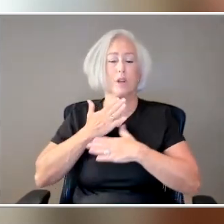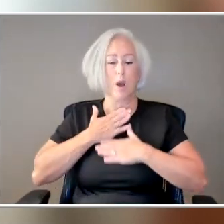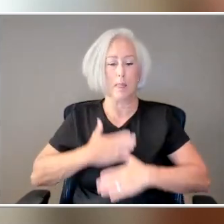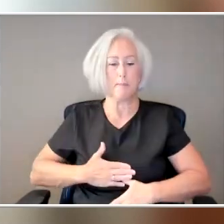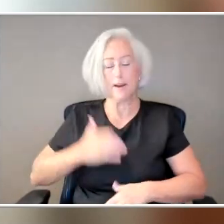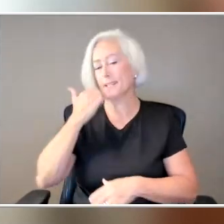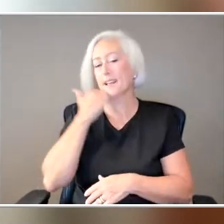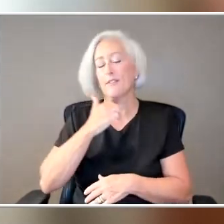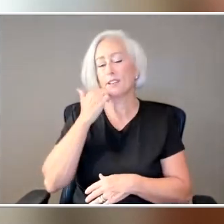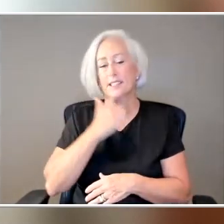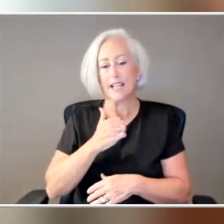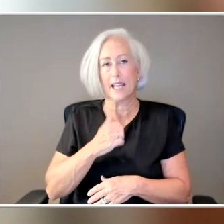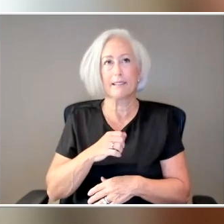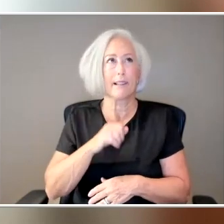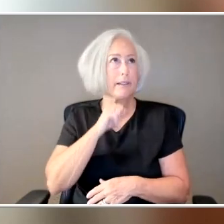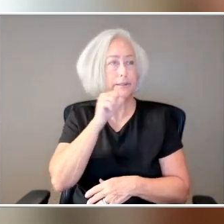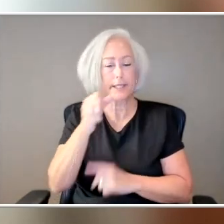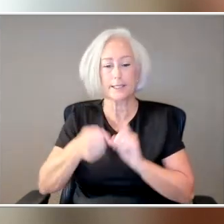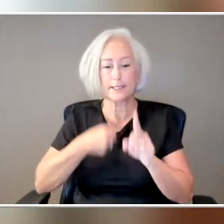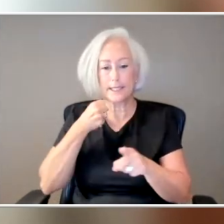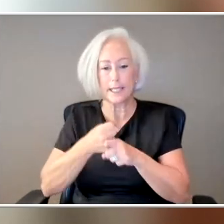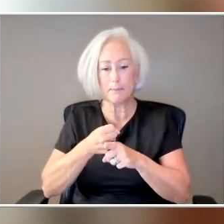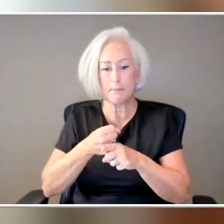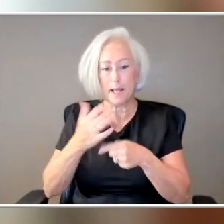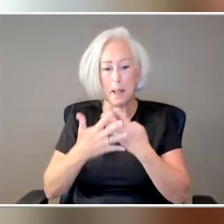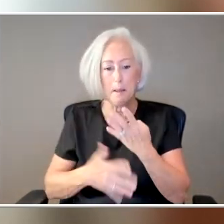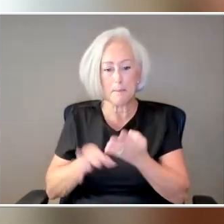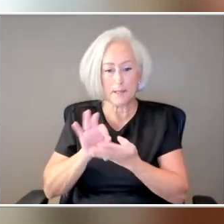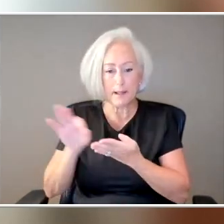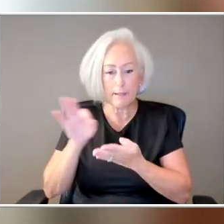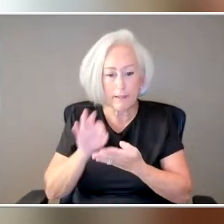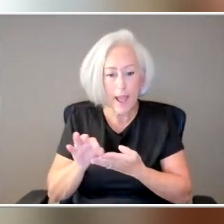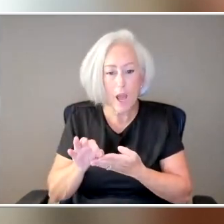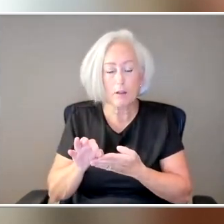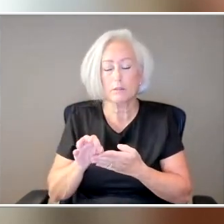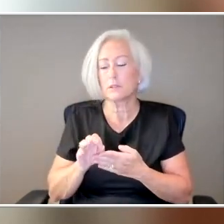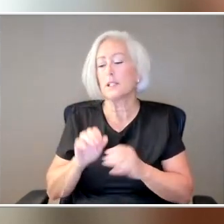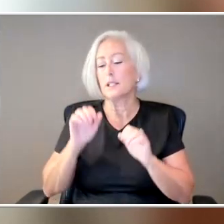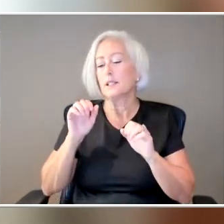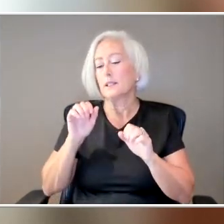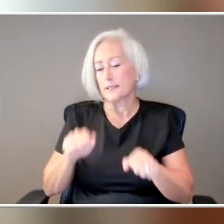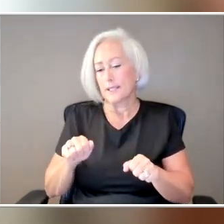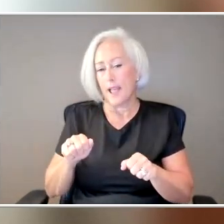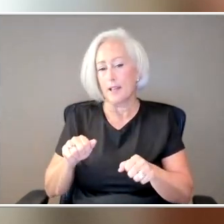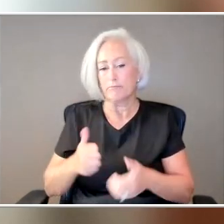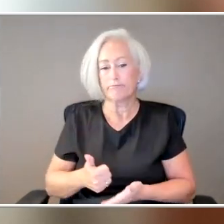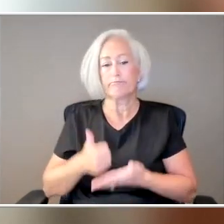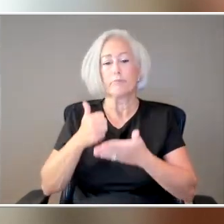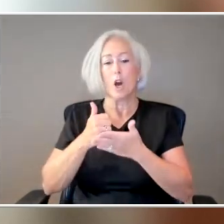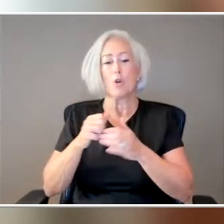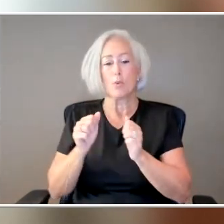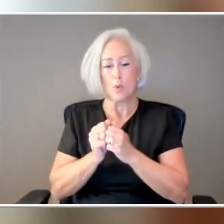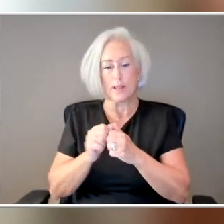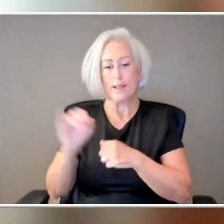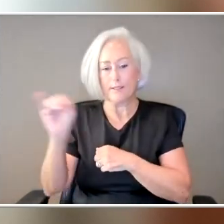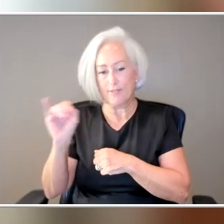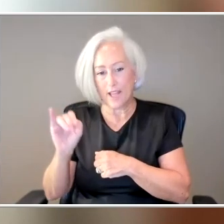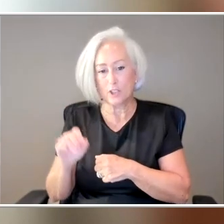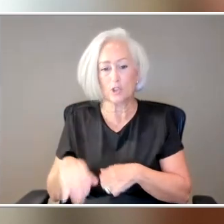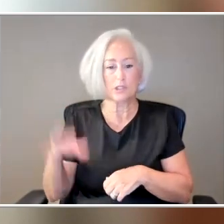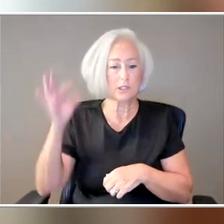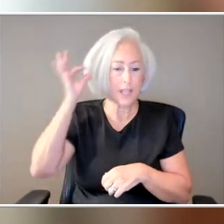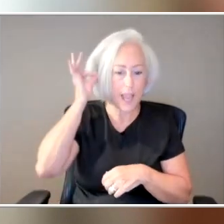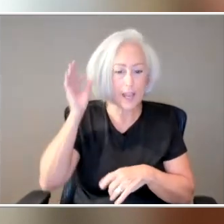impact blood counts, ability to fight infections, hair. So from all of